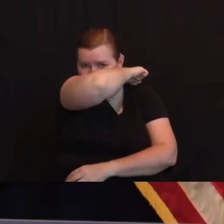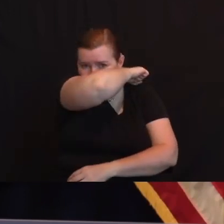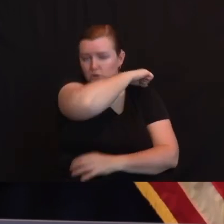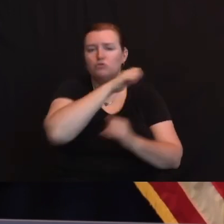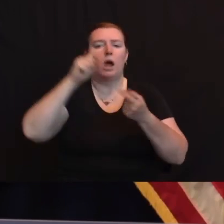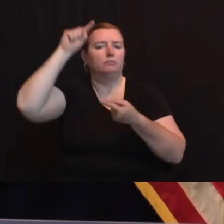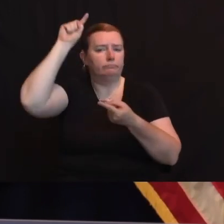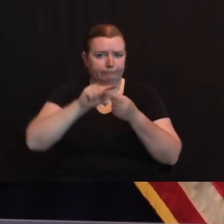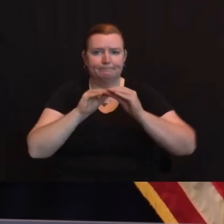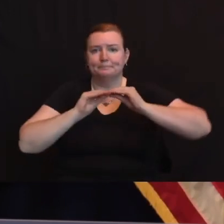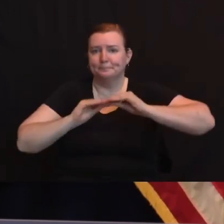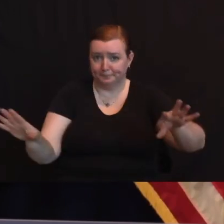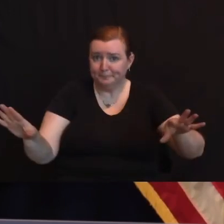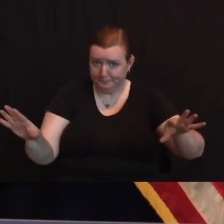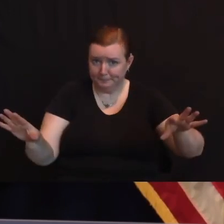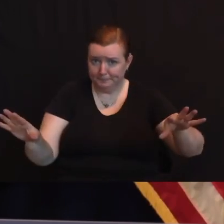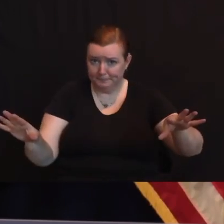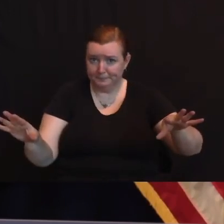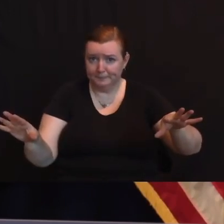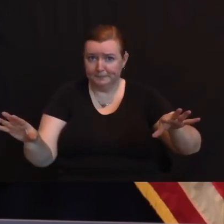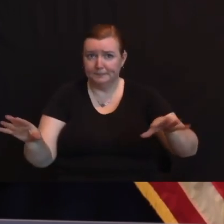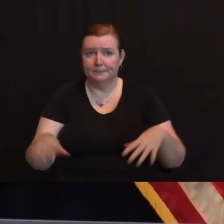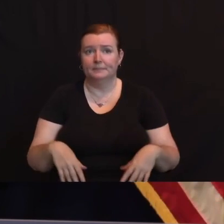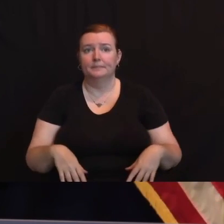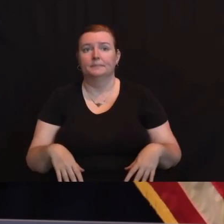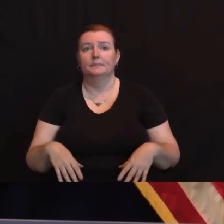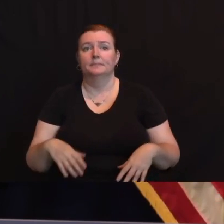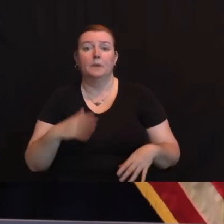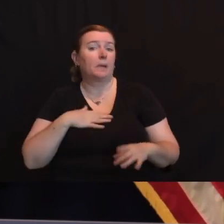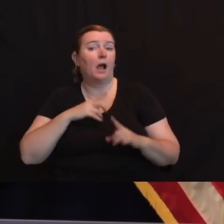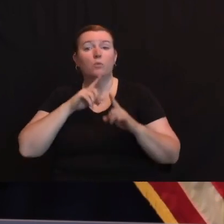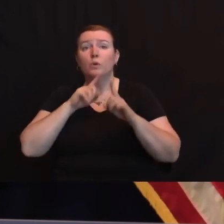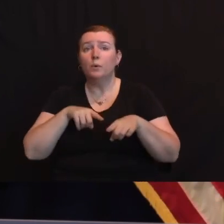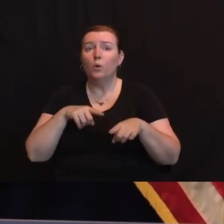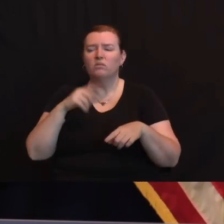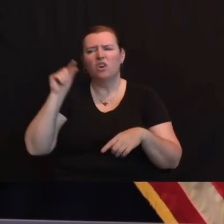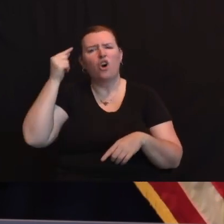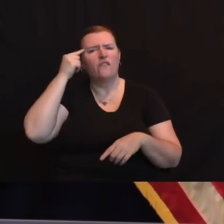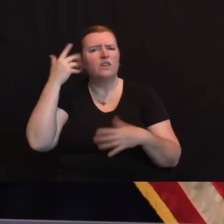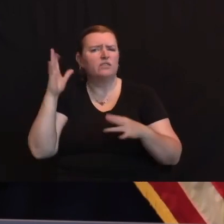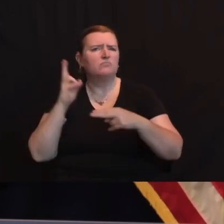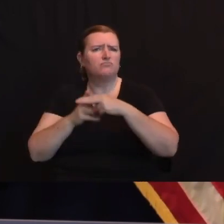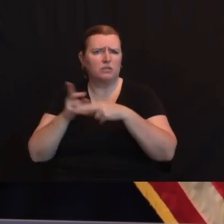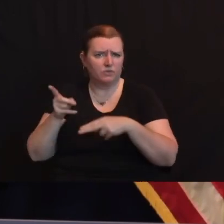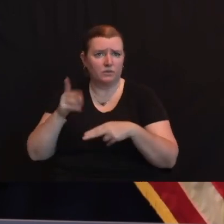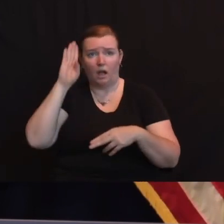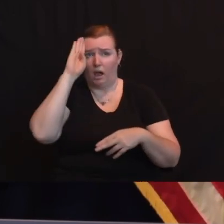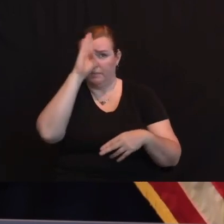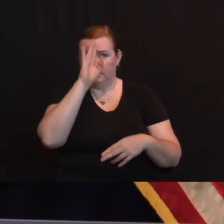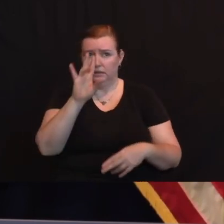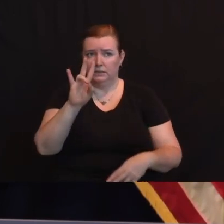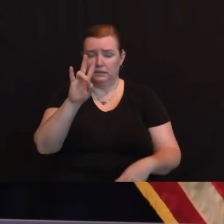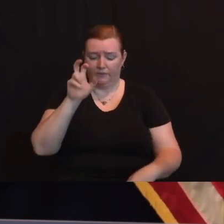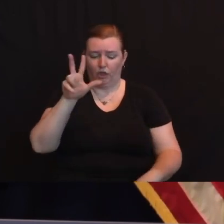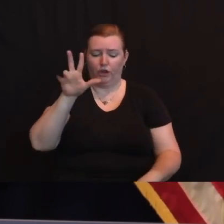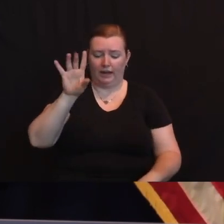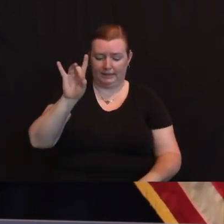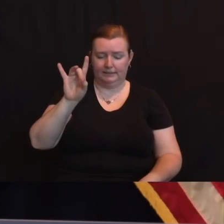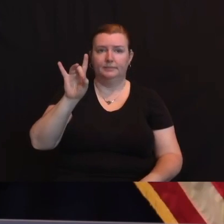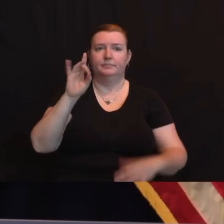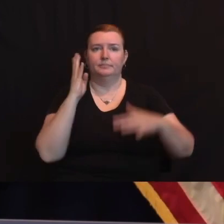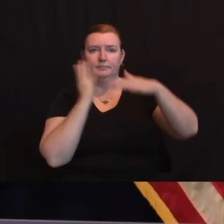communities. Moving on to my daily report, as the Governor shared, our hospitals reported 738